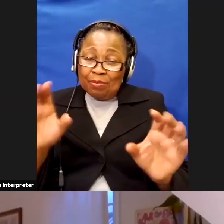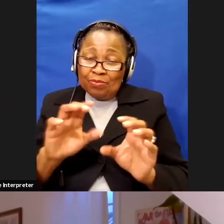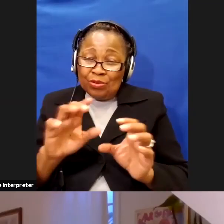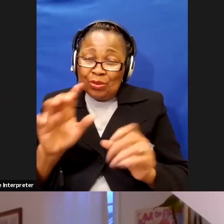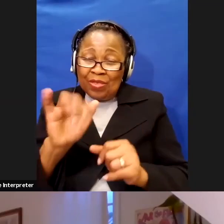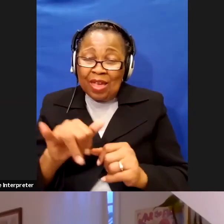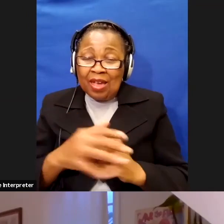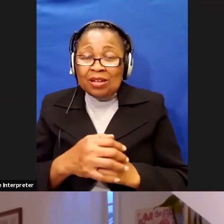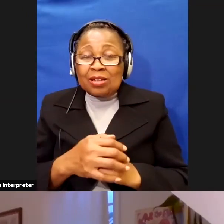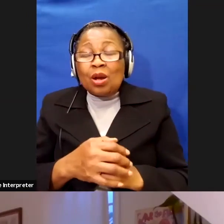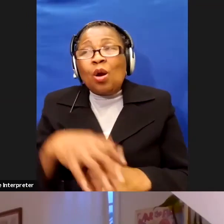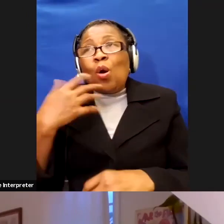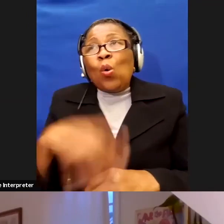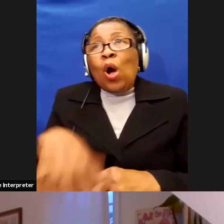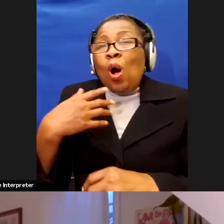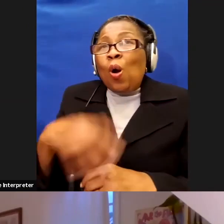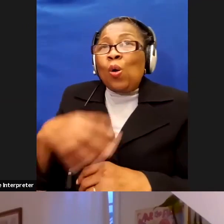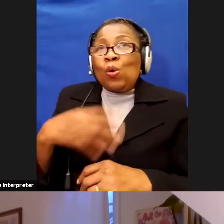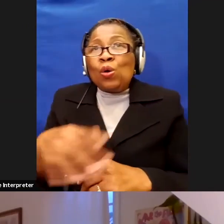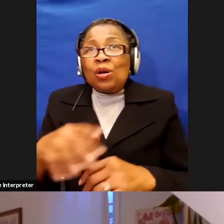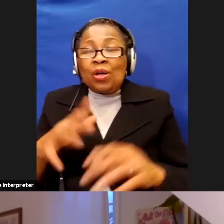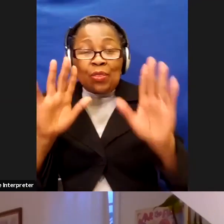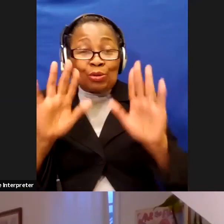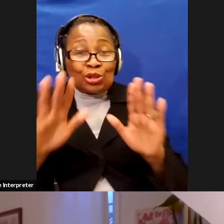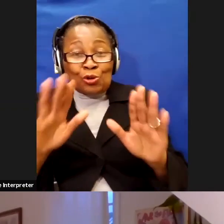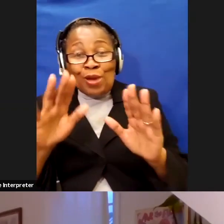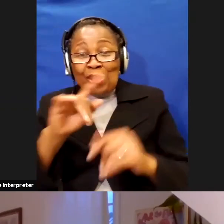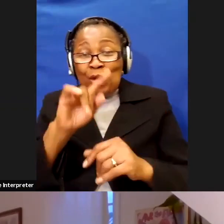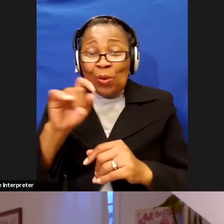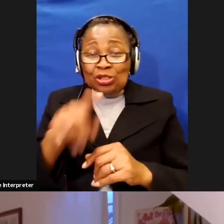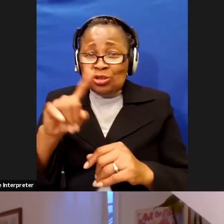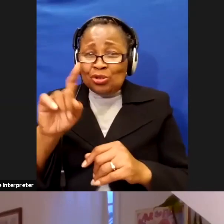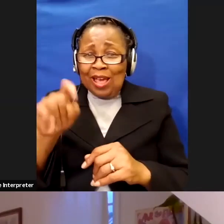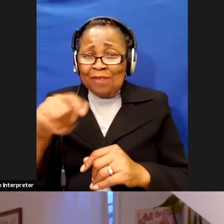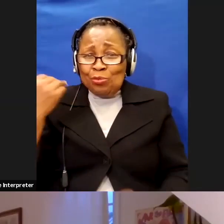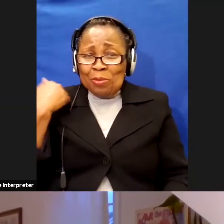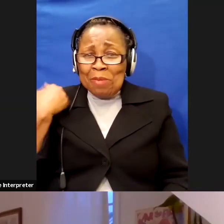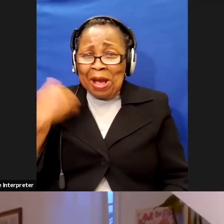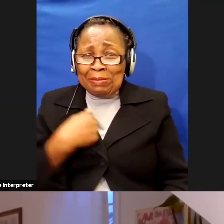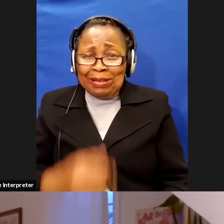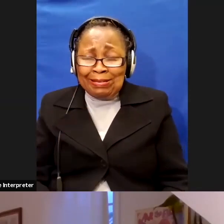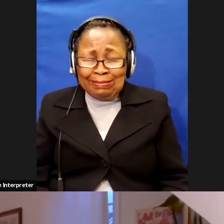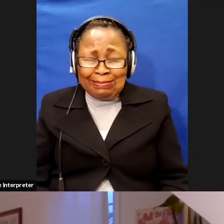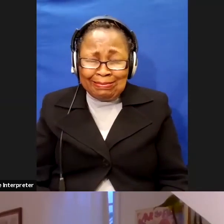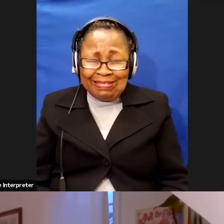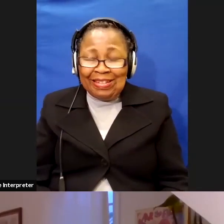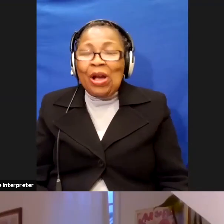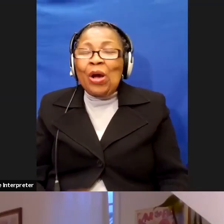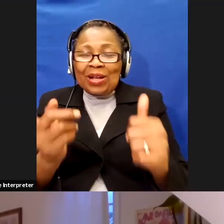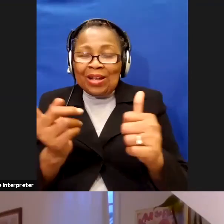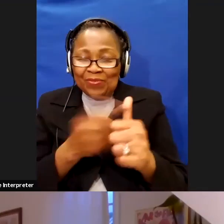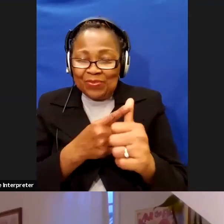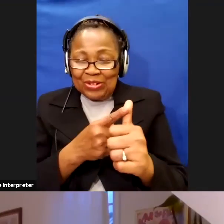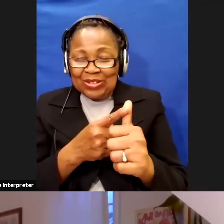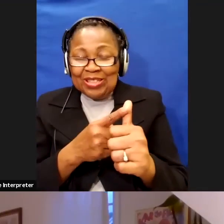All of those are great questions, Brittany. You're going to have to remind me what they were in order. So the one I remember is the one you asked most recently. Yeah. Let's start with the one that,